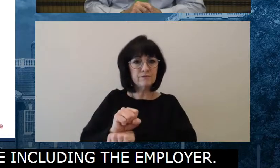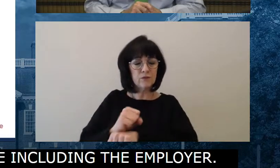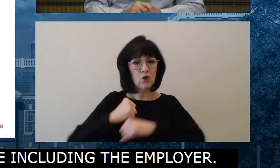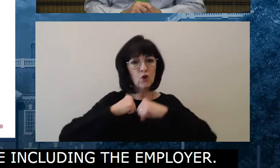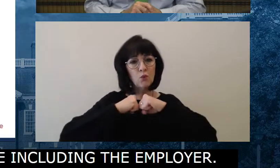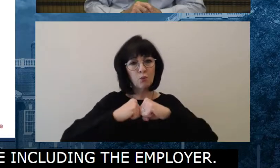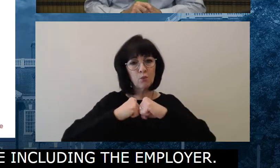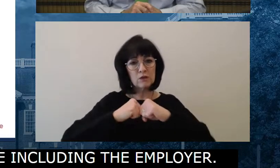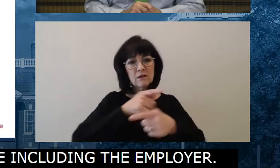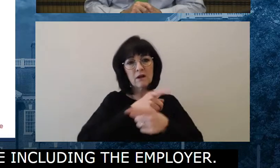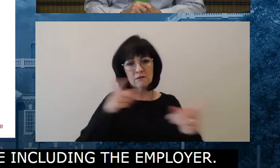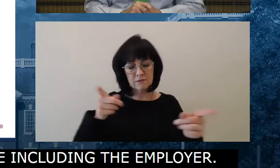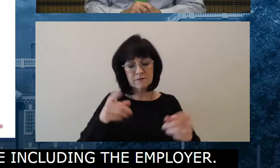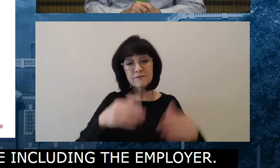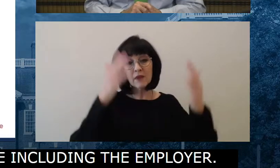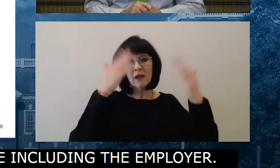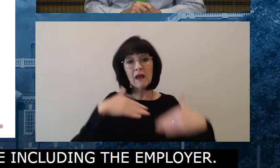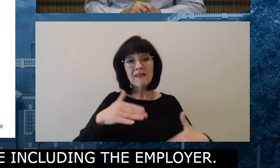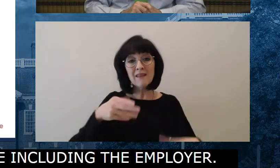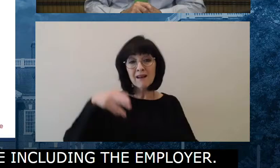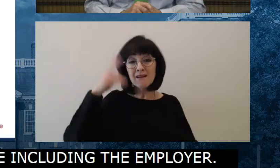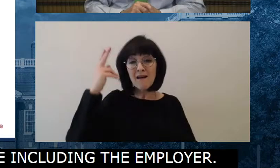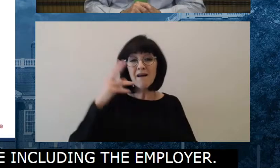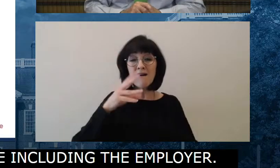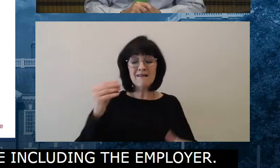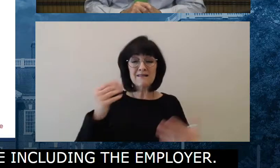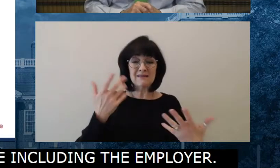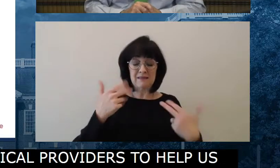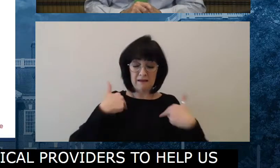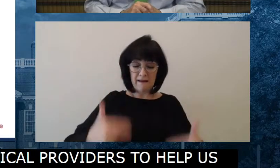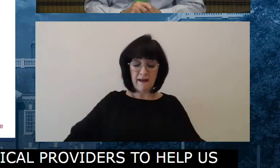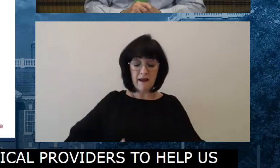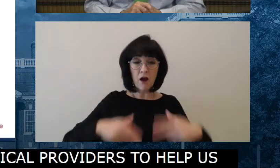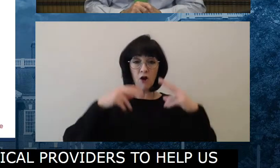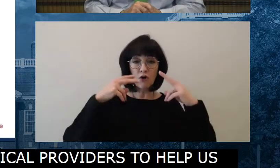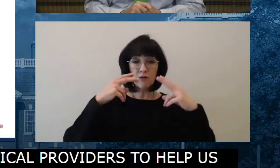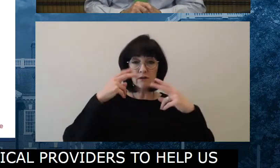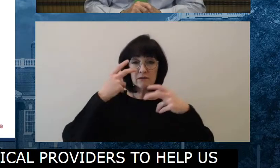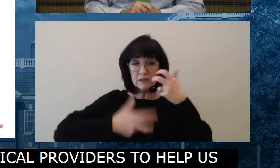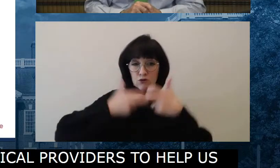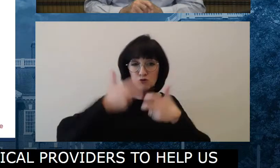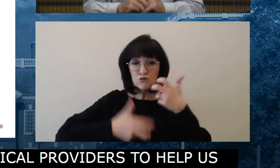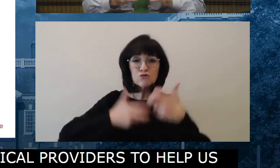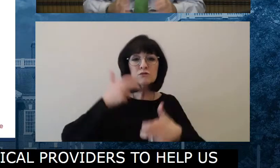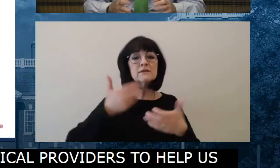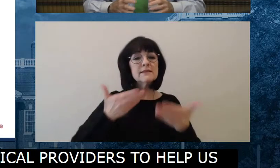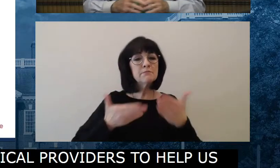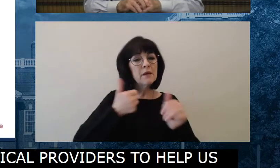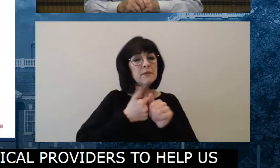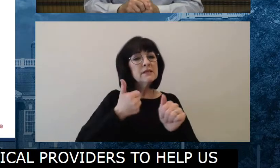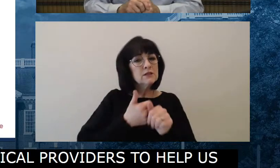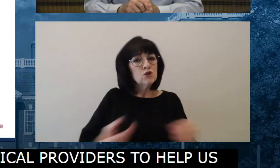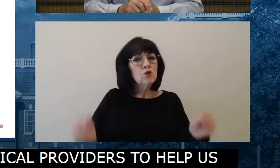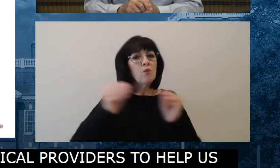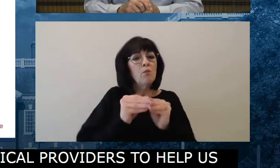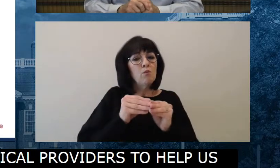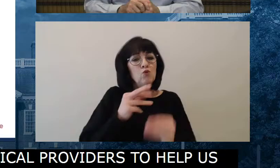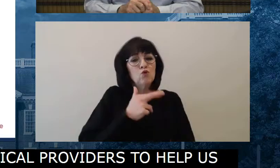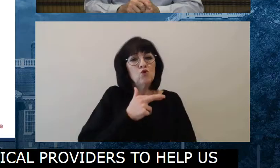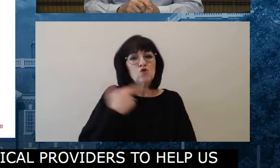with pre-existing severe health conditions, moderate health conditions that put them at greater risk. It was a commitment that we